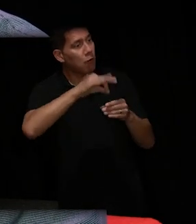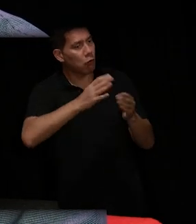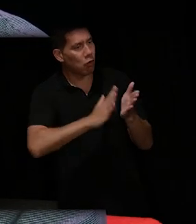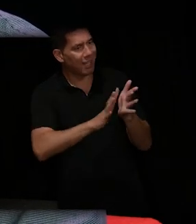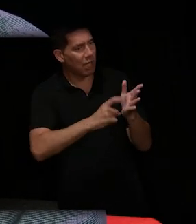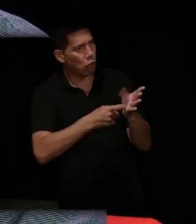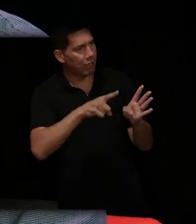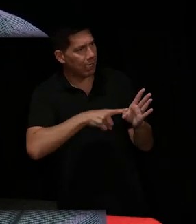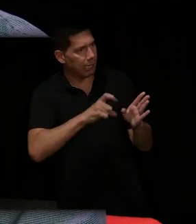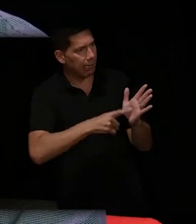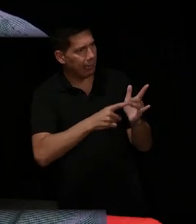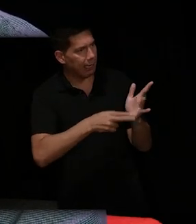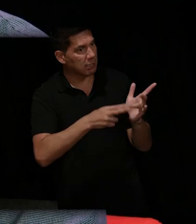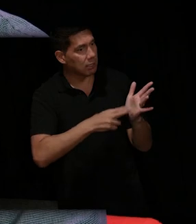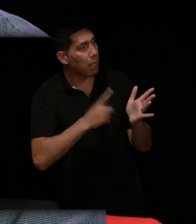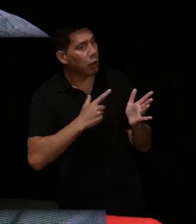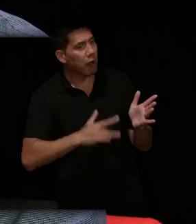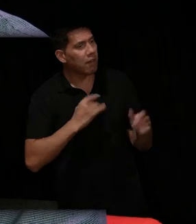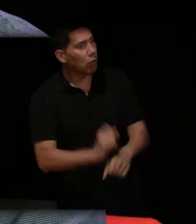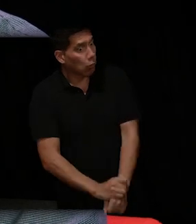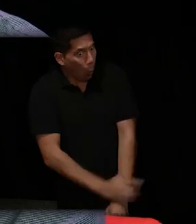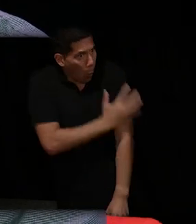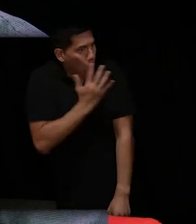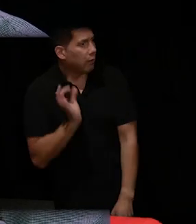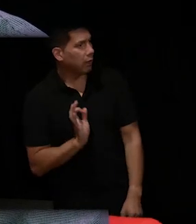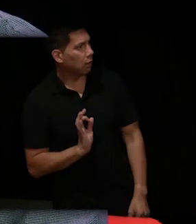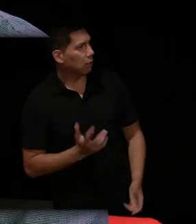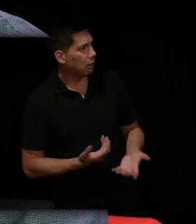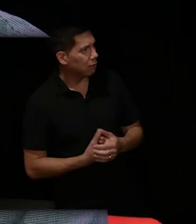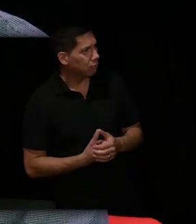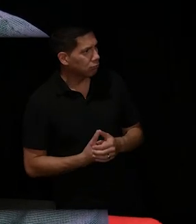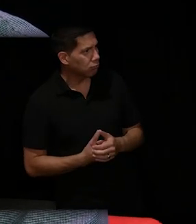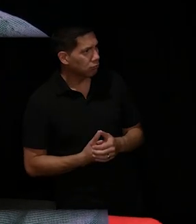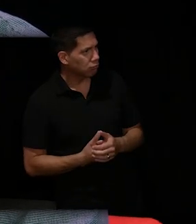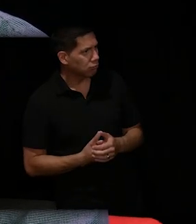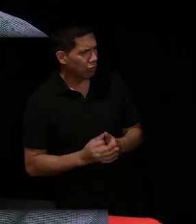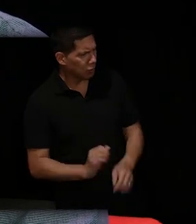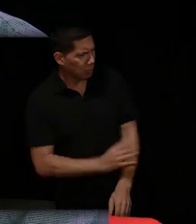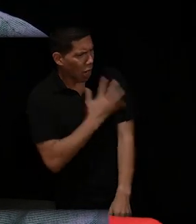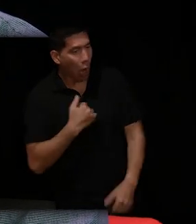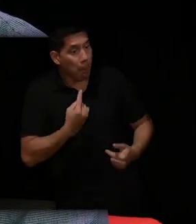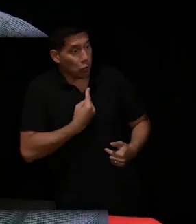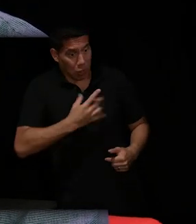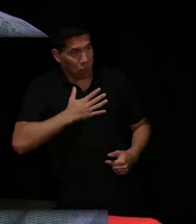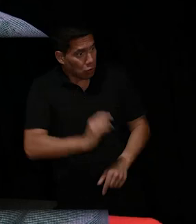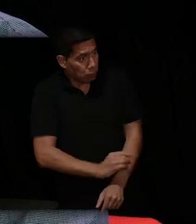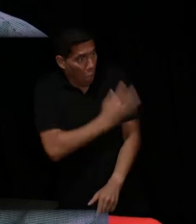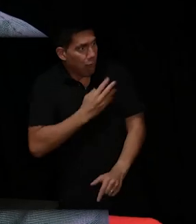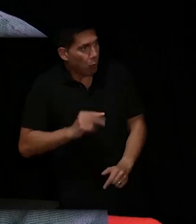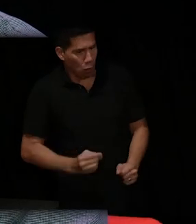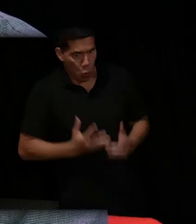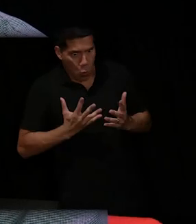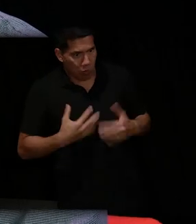feel inspired by her. Even though I personally was inspired by her becoming the first female president of the United